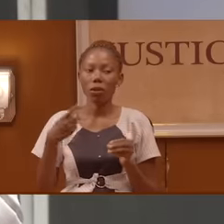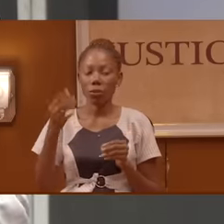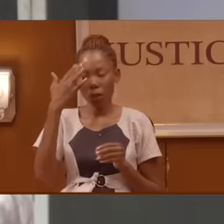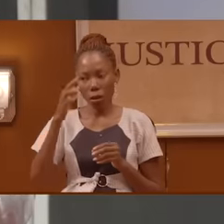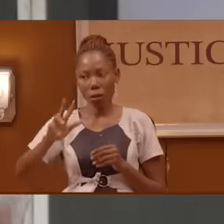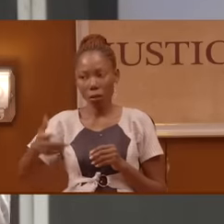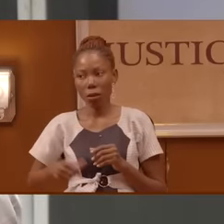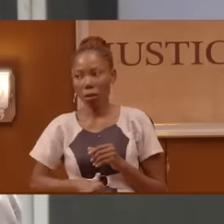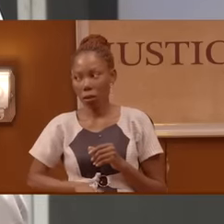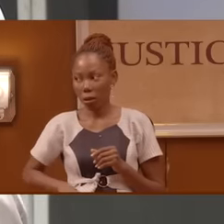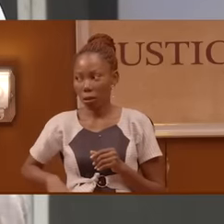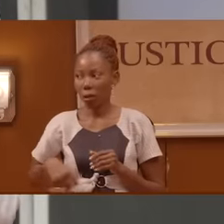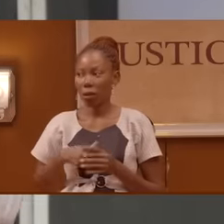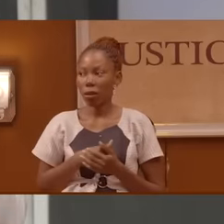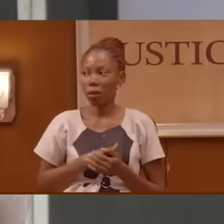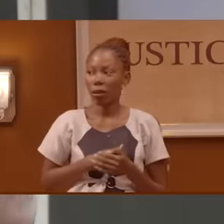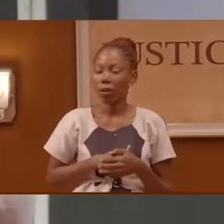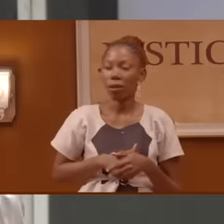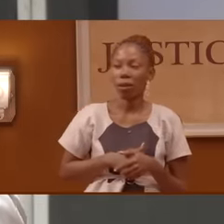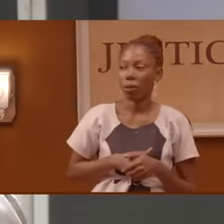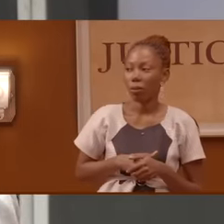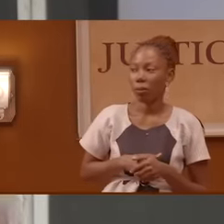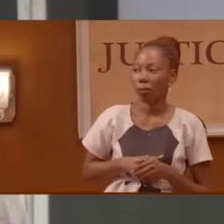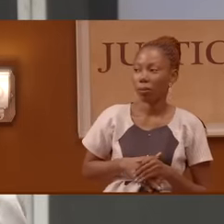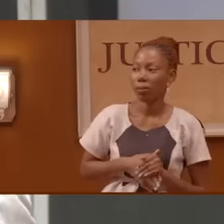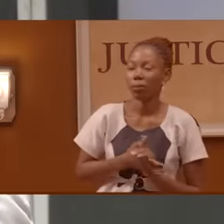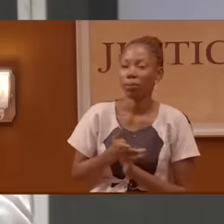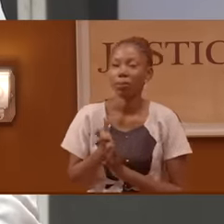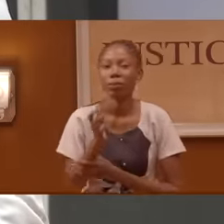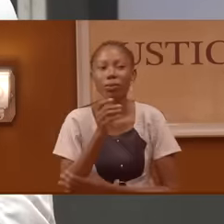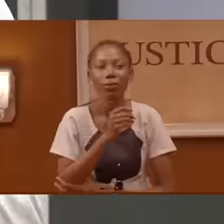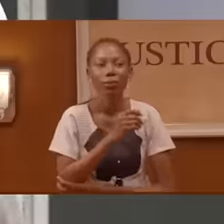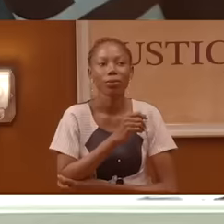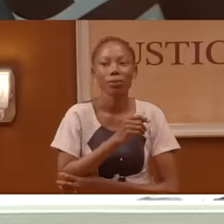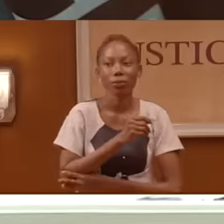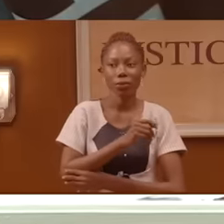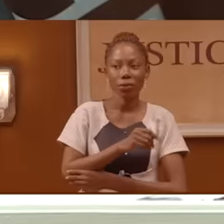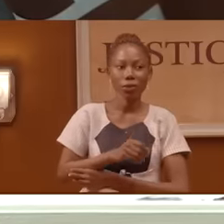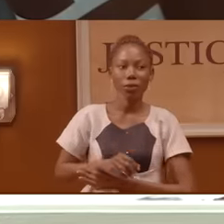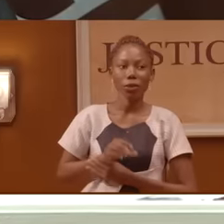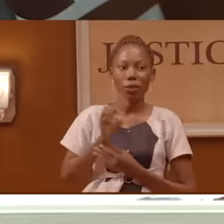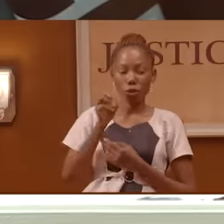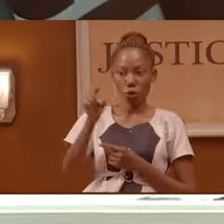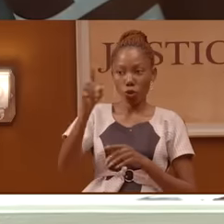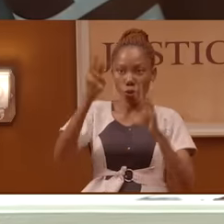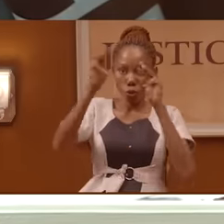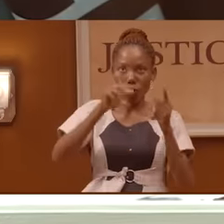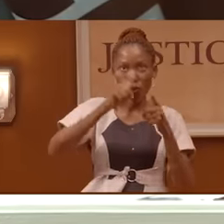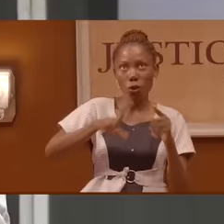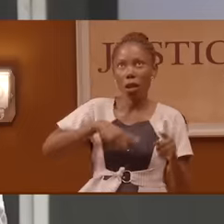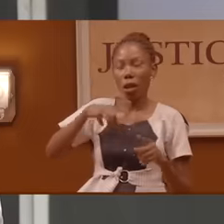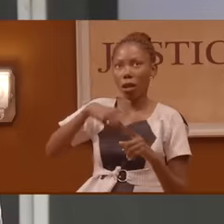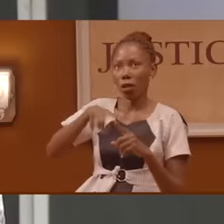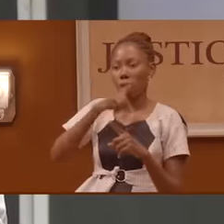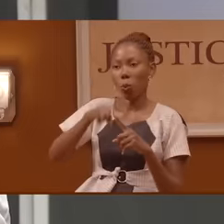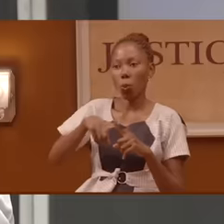Okay. So it's operation. They had to evacuate my order at that time because I had complications. So you moved to Lagos when?